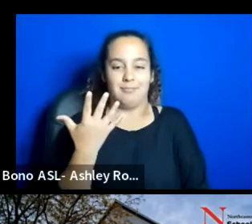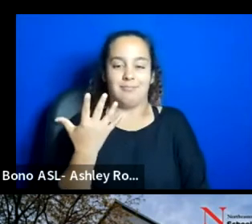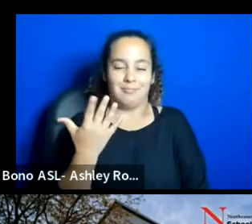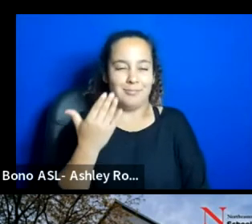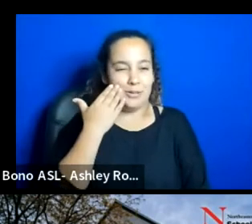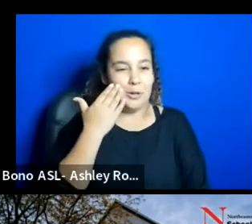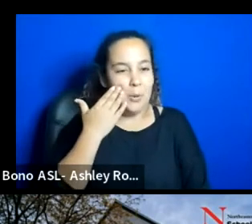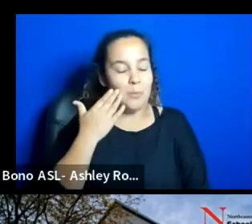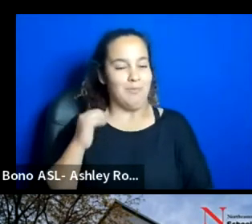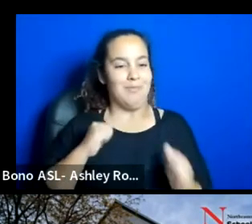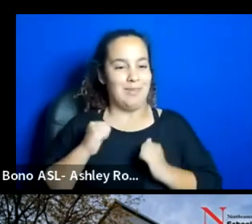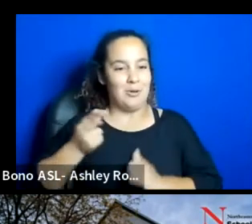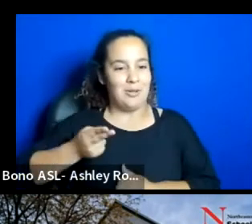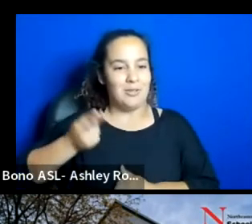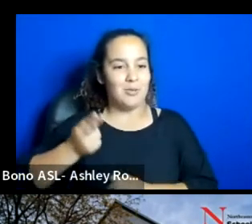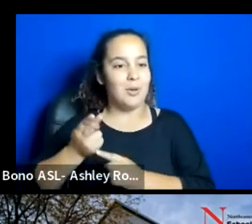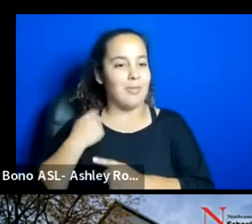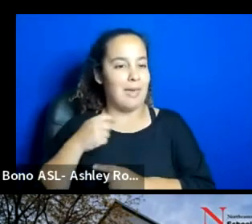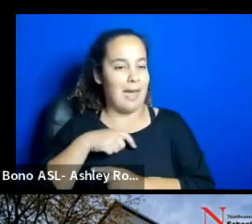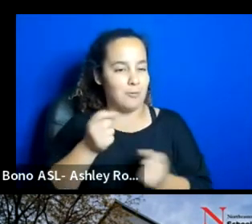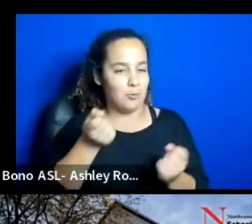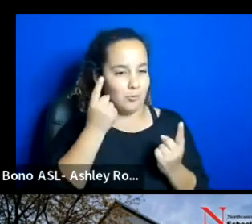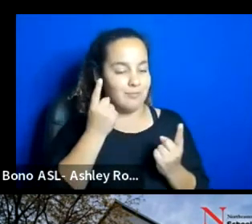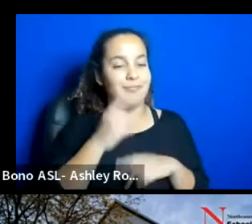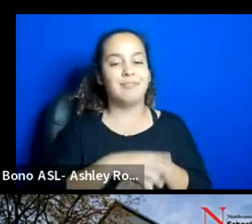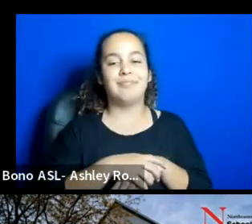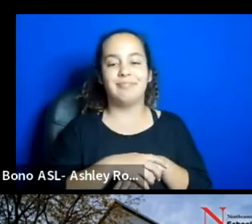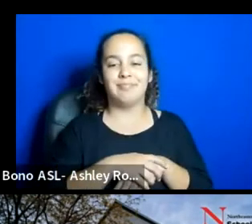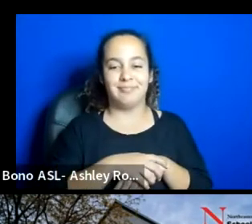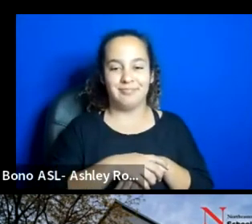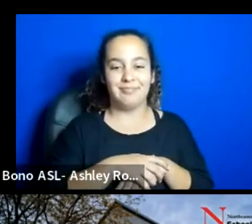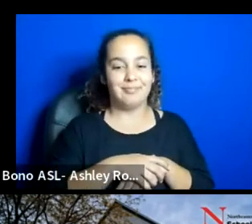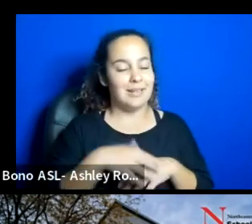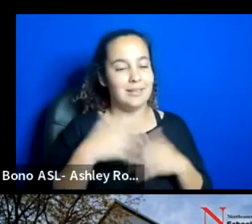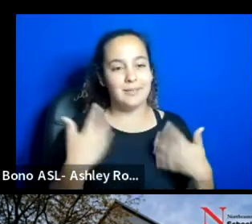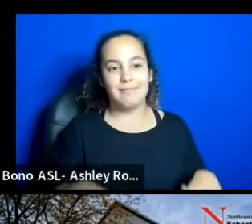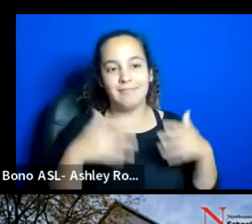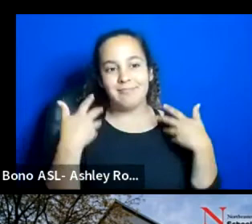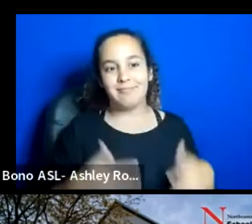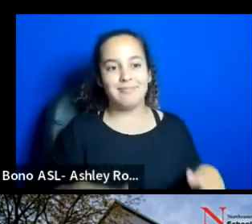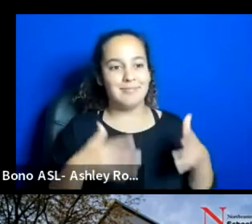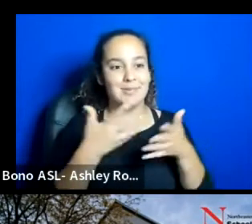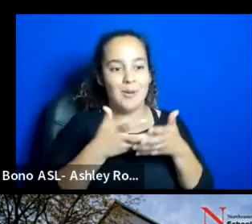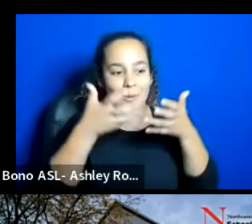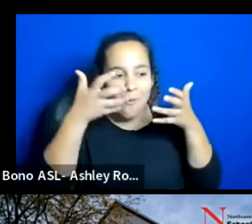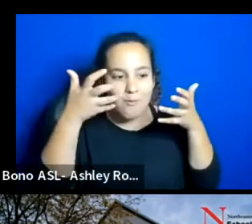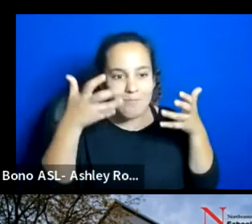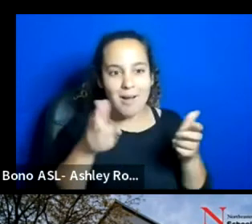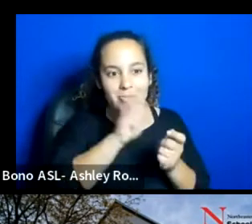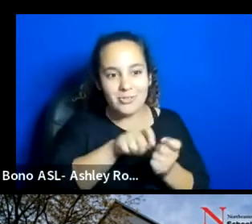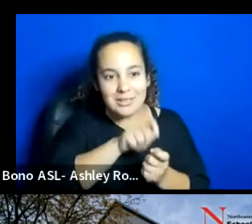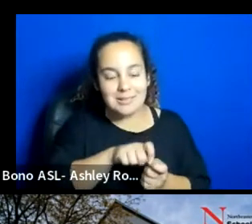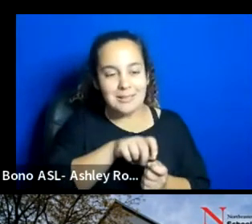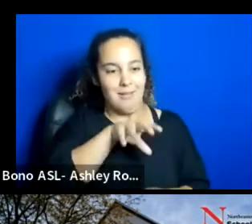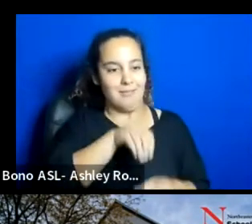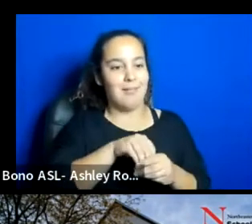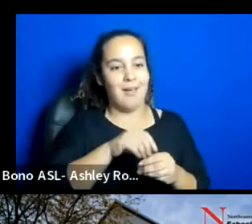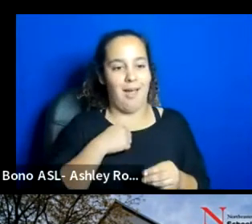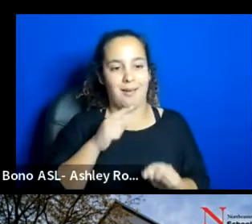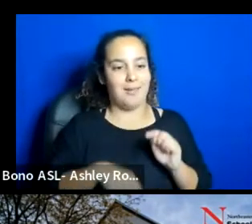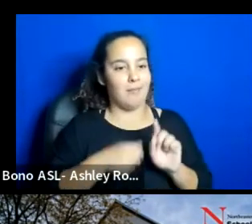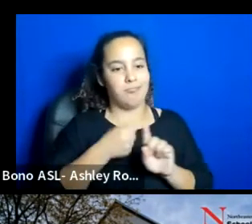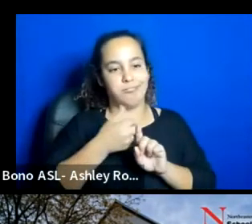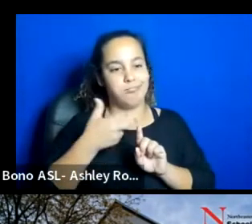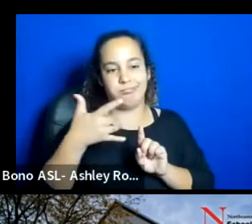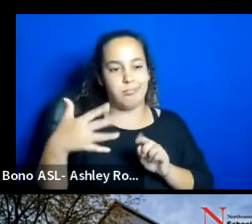of. And this book is so rich in detail and diverse in its methods, it's really impossible for me to do justice to the twists